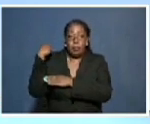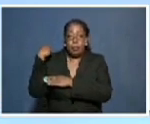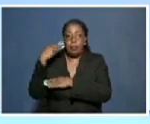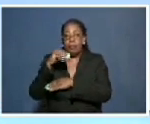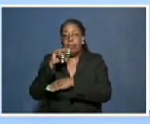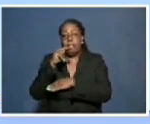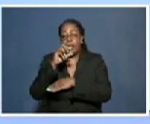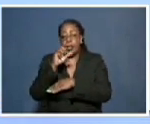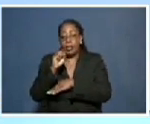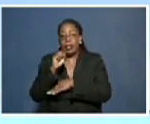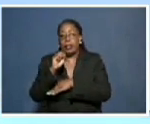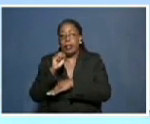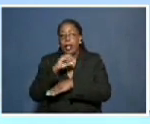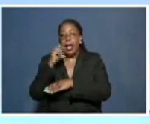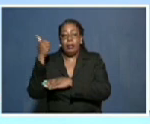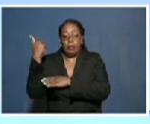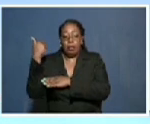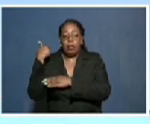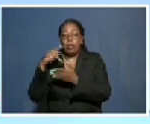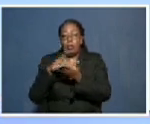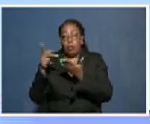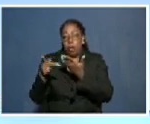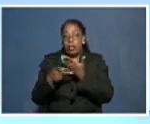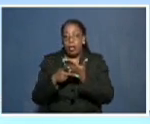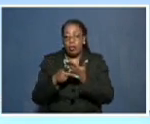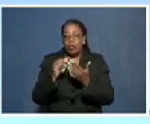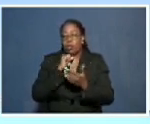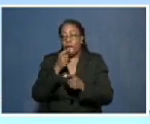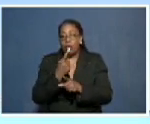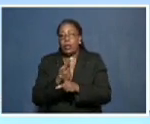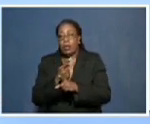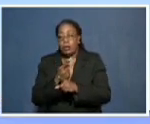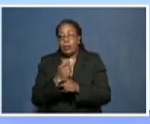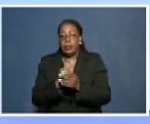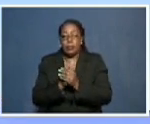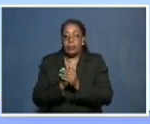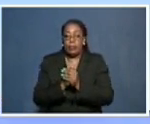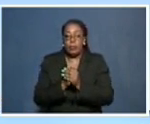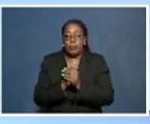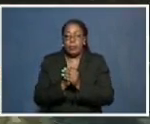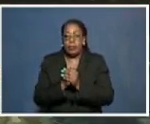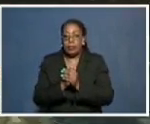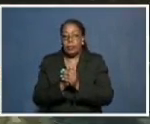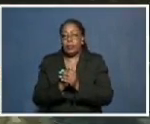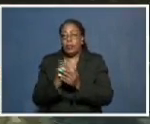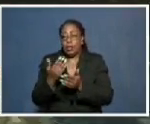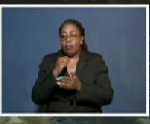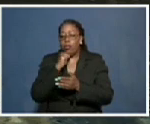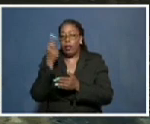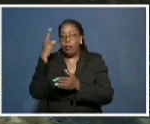million project was never the right fit. Cleopatra Murphy picks up the story from here. Not For